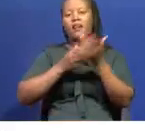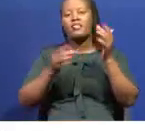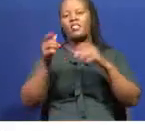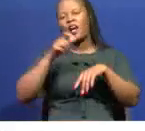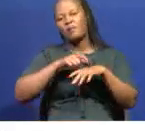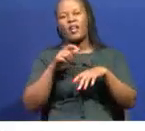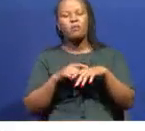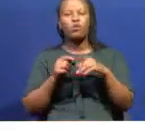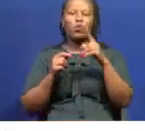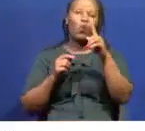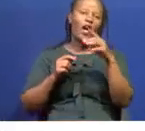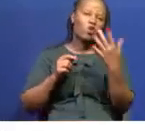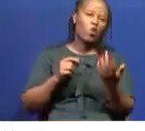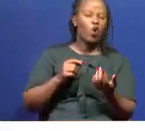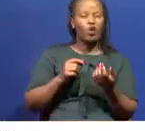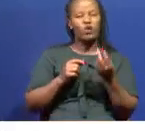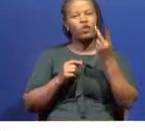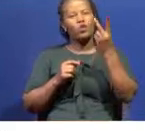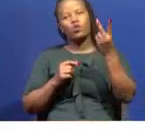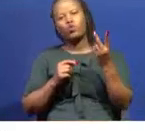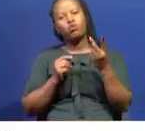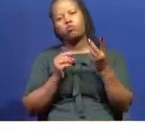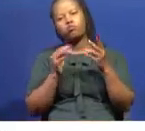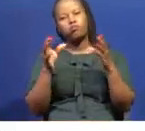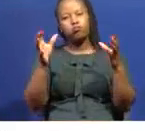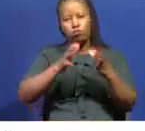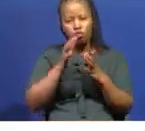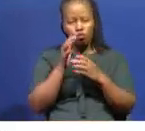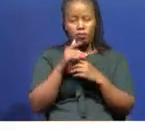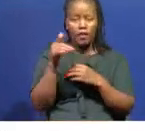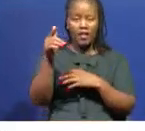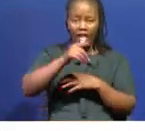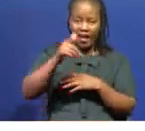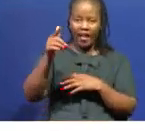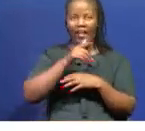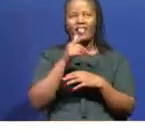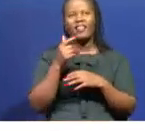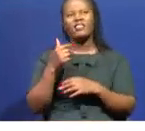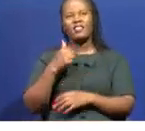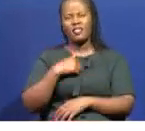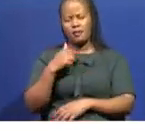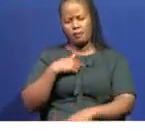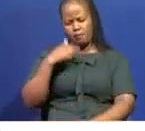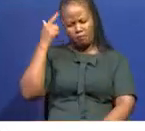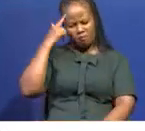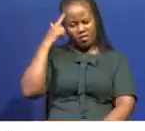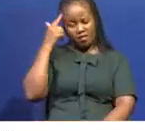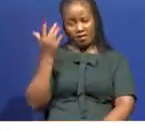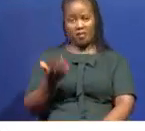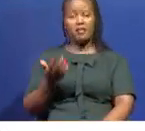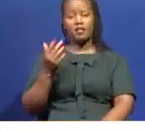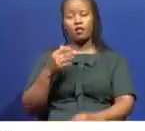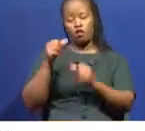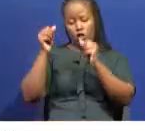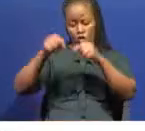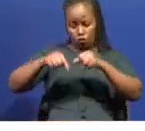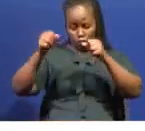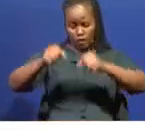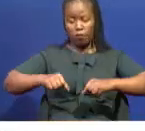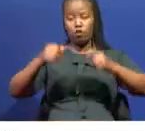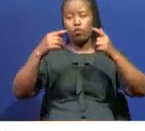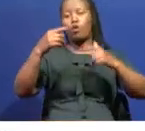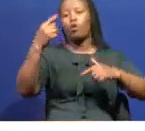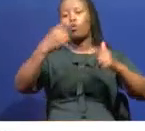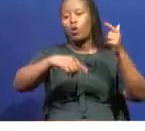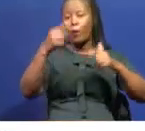2, 3 colored black girls out there. And I feel it's for me to compete out there, I